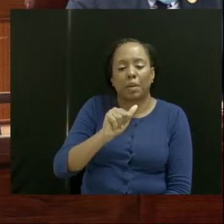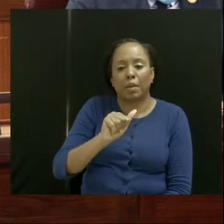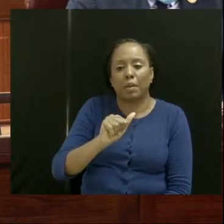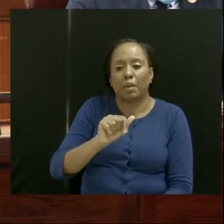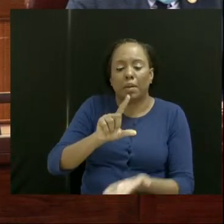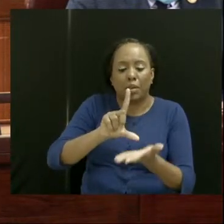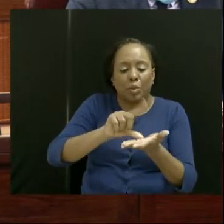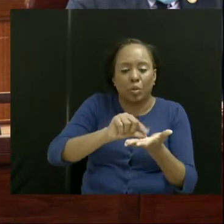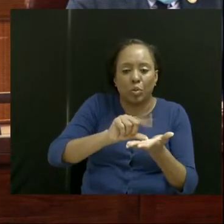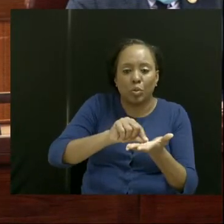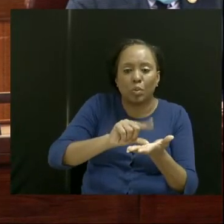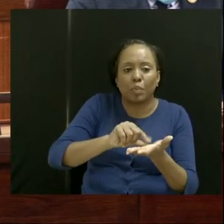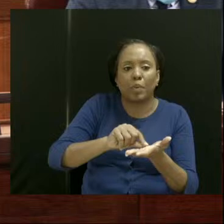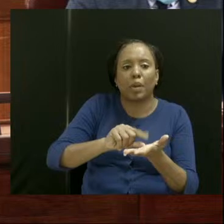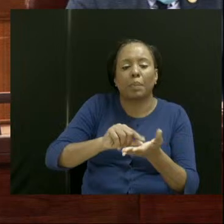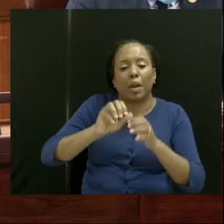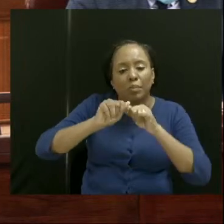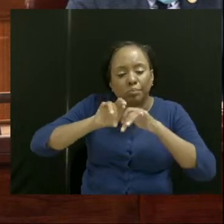in Barbados